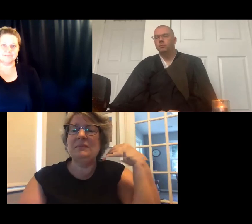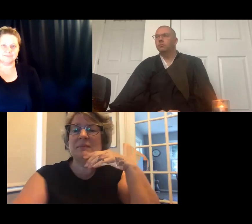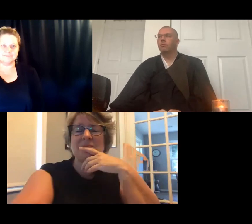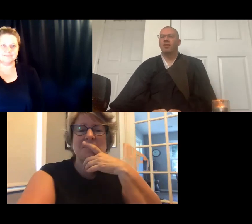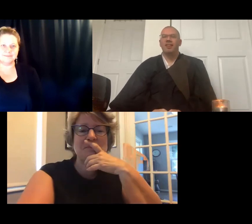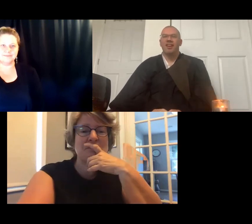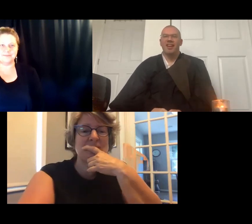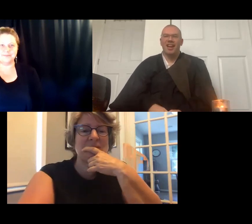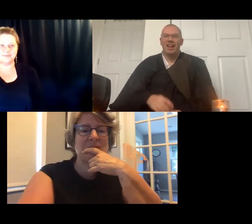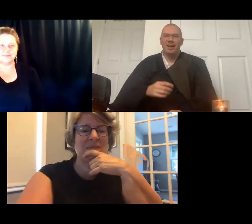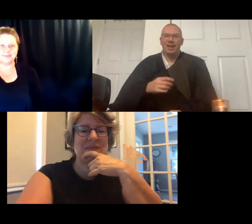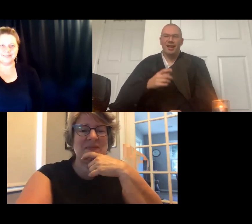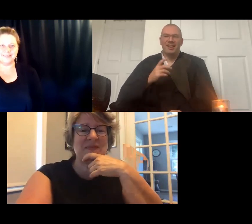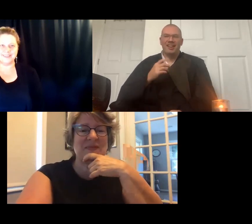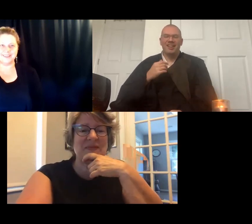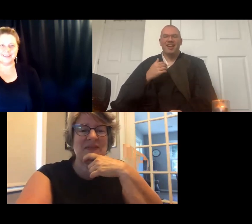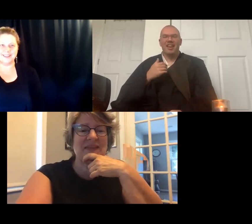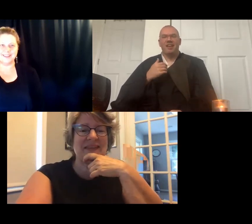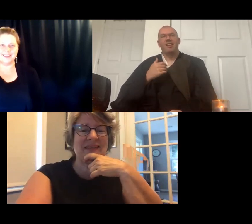from?